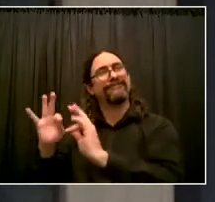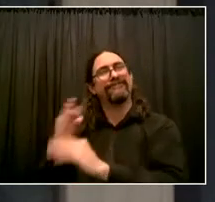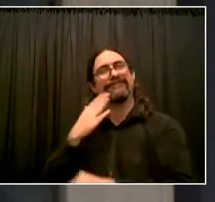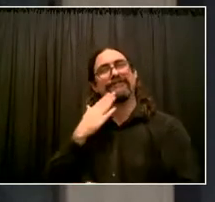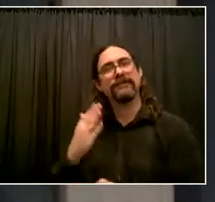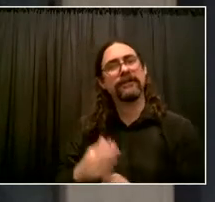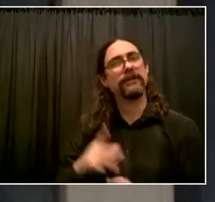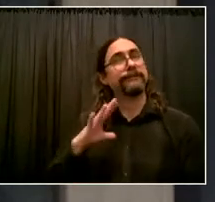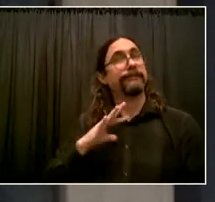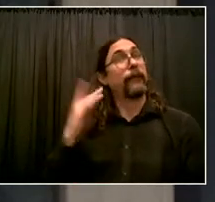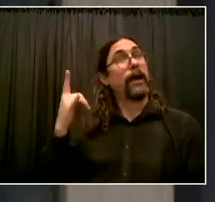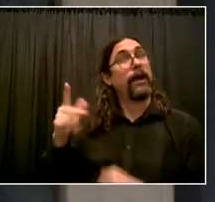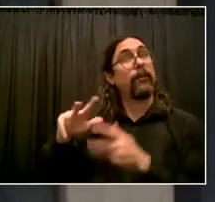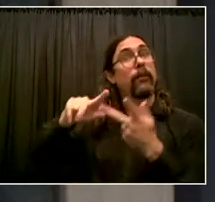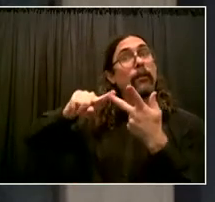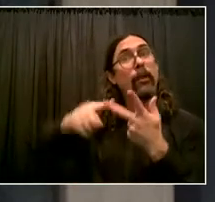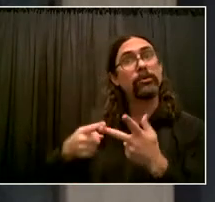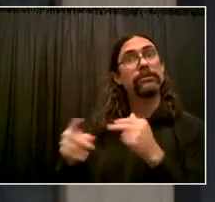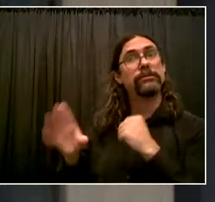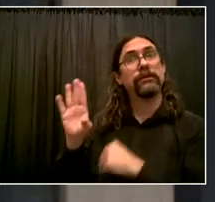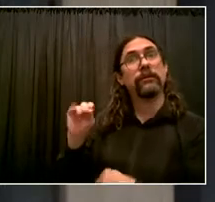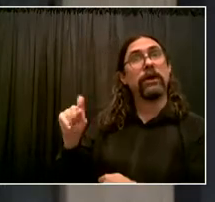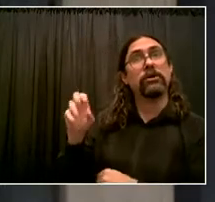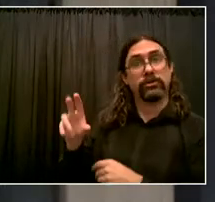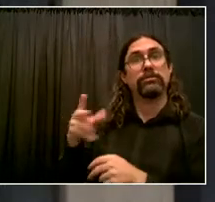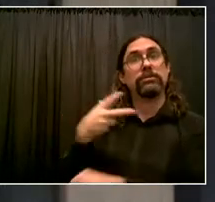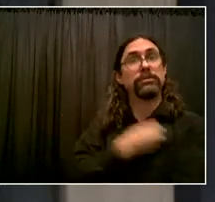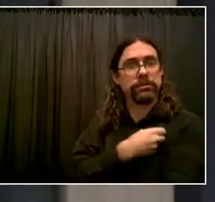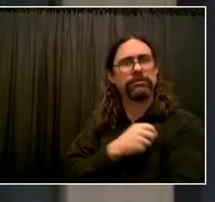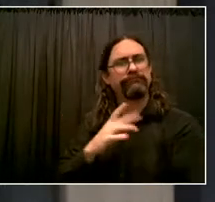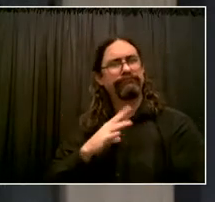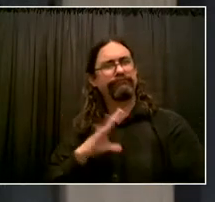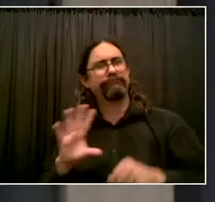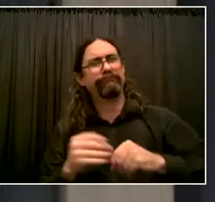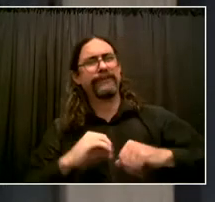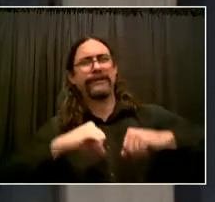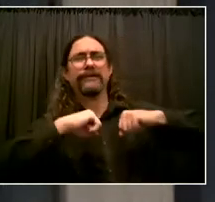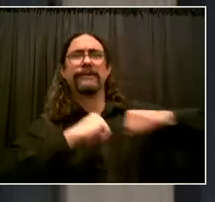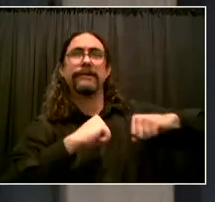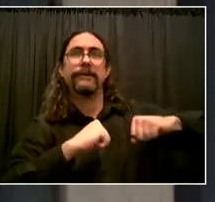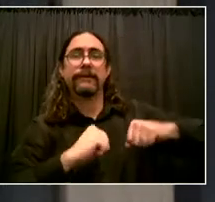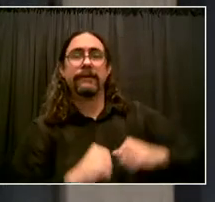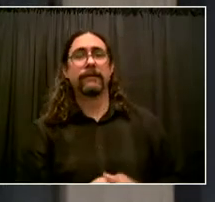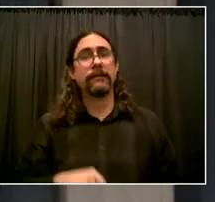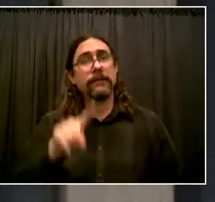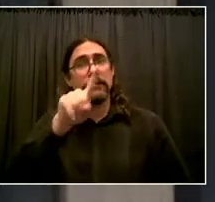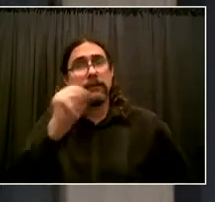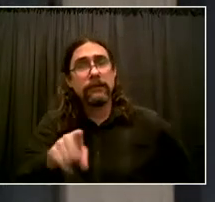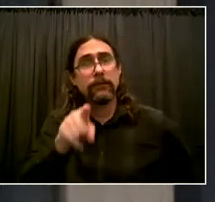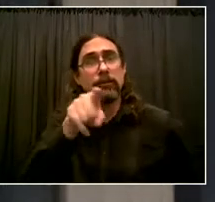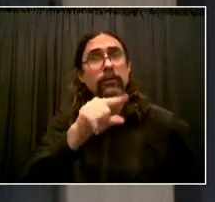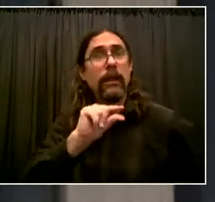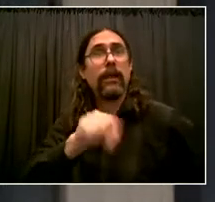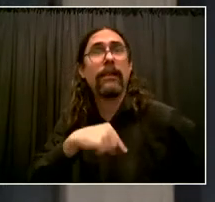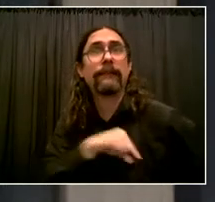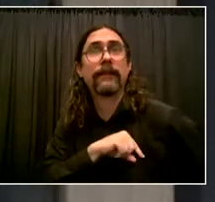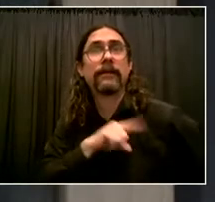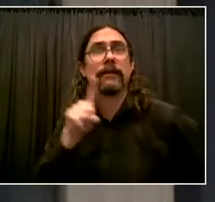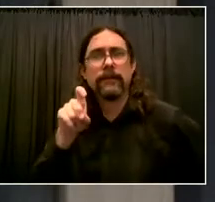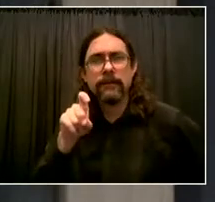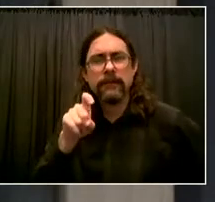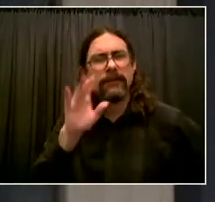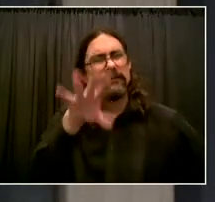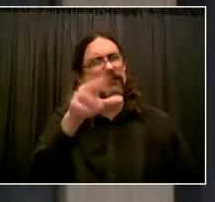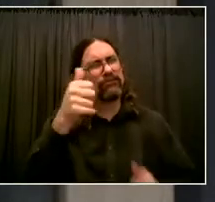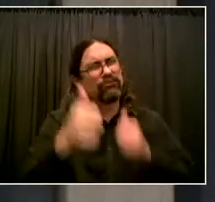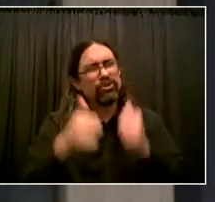eligible for a booster dose and which one to get, it can be a little confusing. So let me try to break it down for New Yorkers. First, the